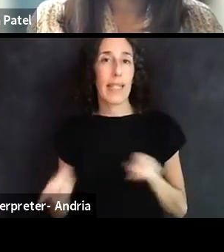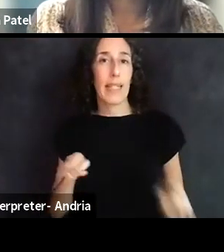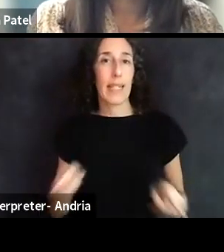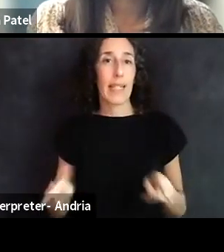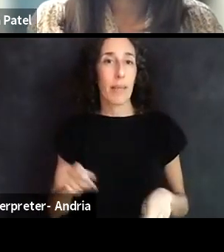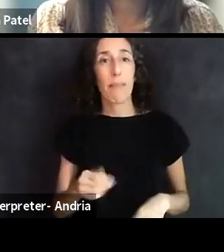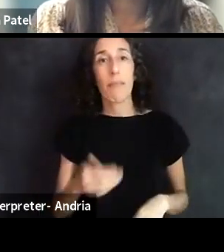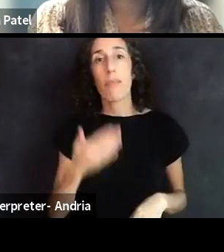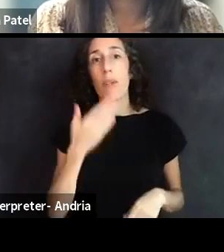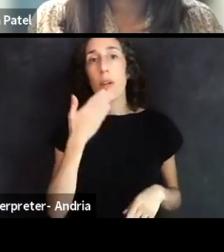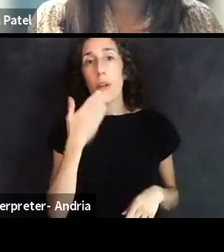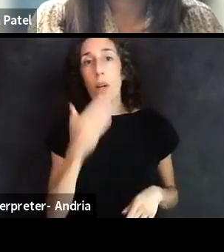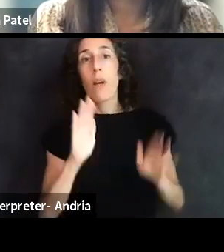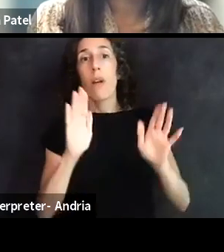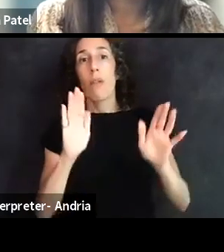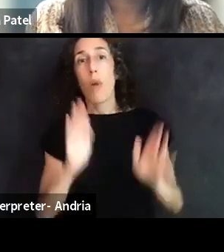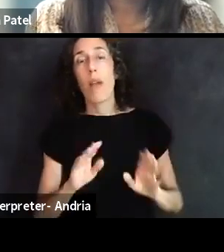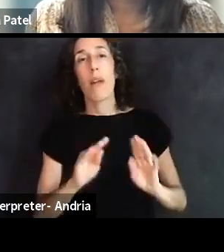addressing this question.